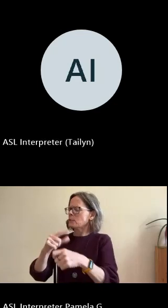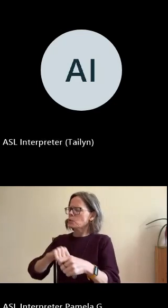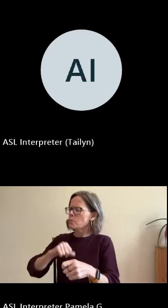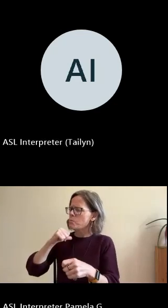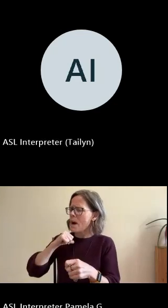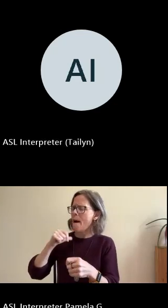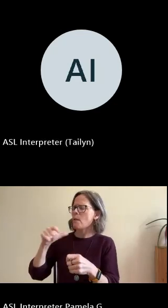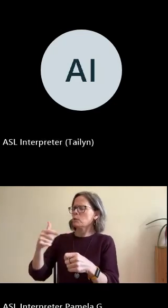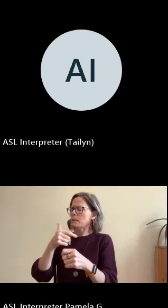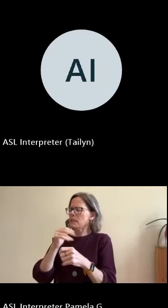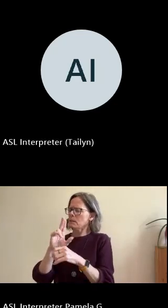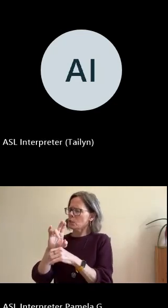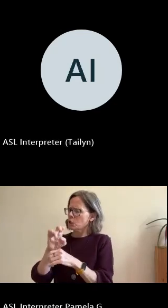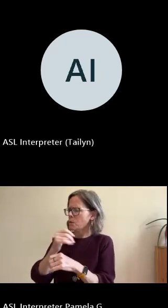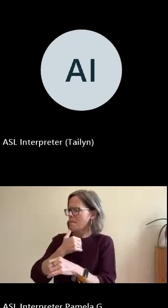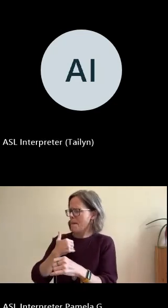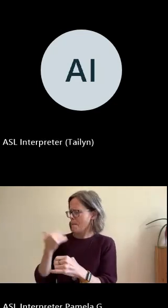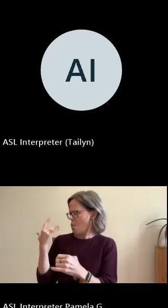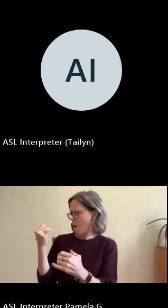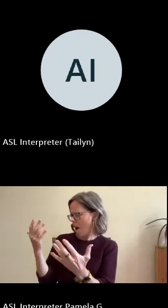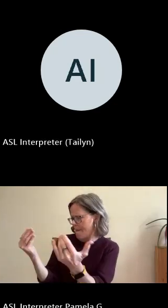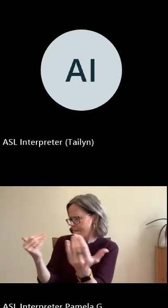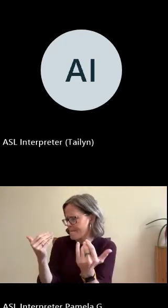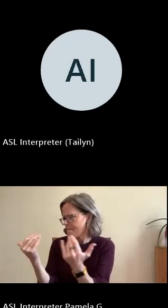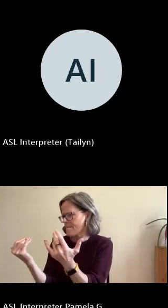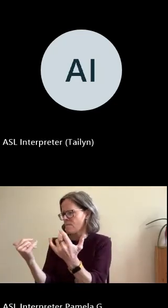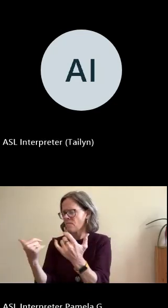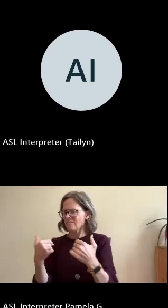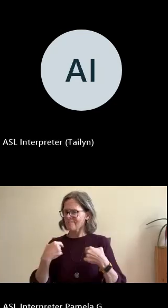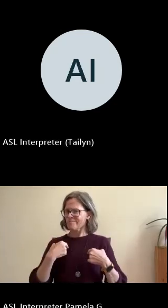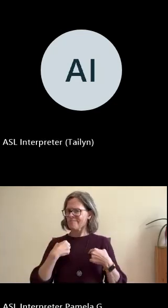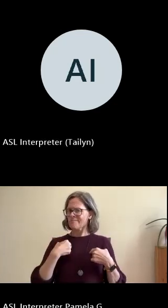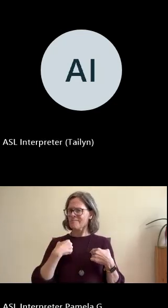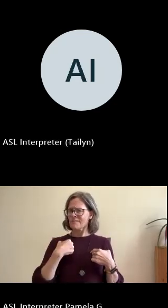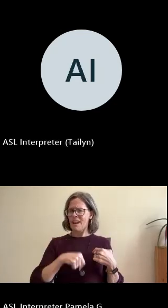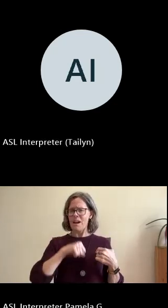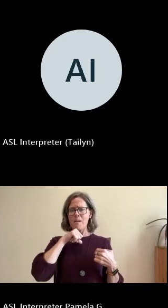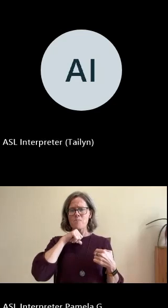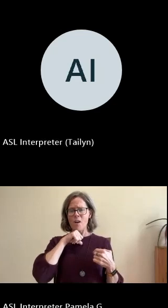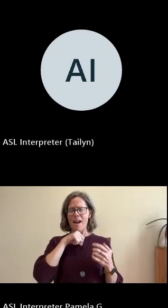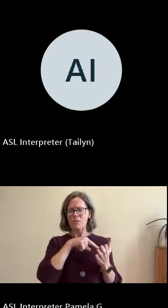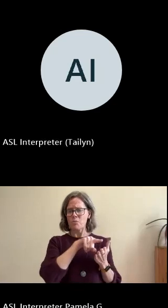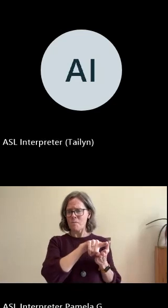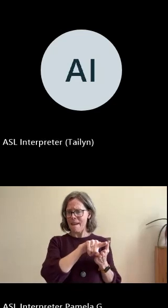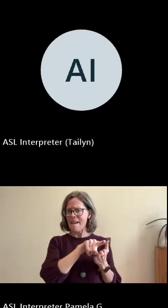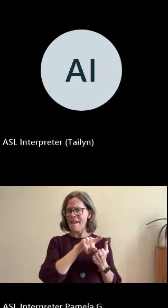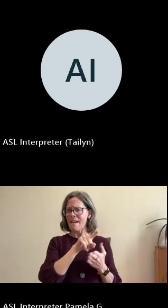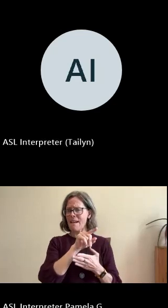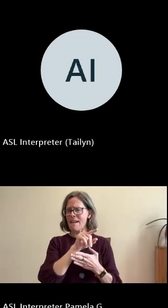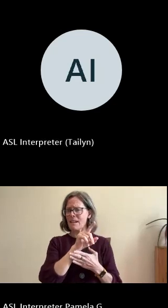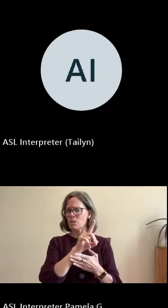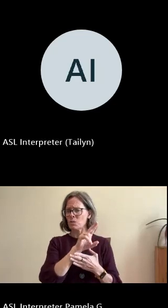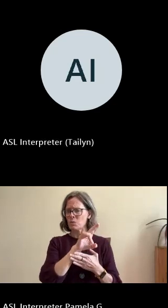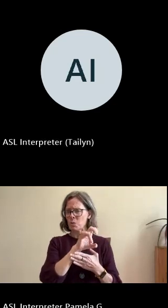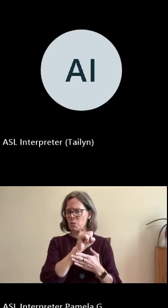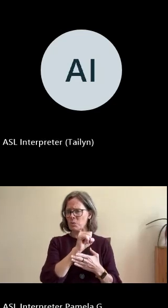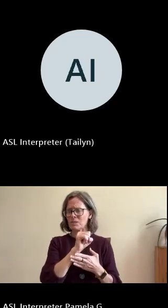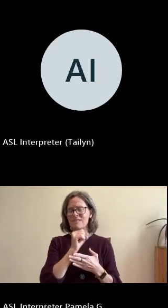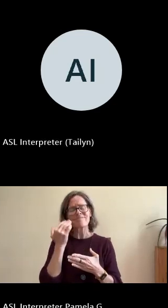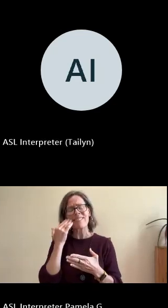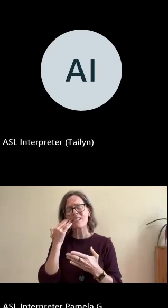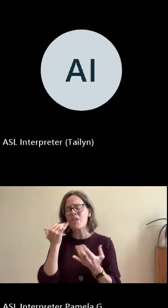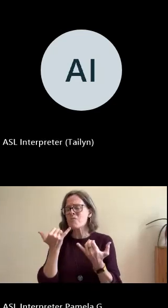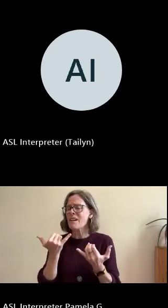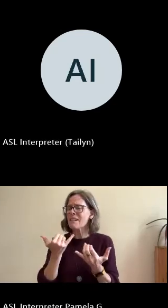important part. Like, I'm proud to pay my union dues, and I know that money is tight in these times, but it's one of those things